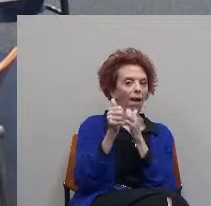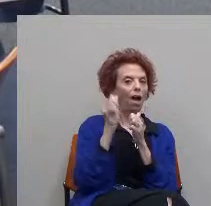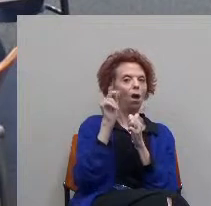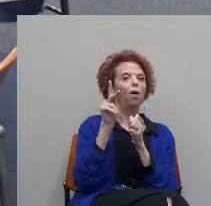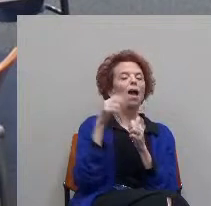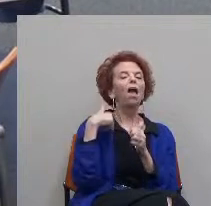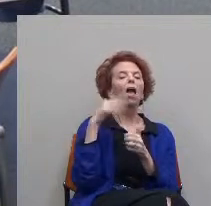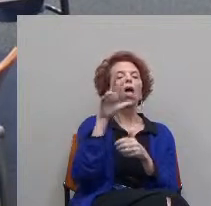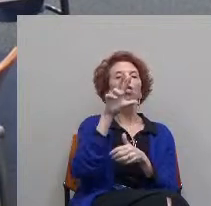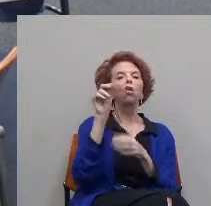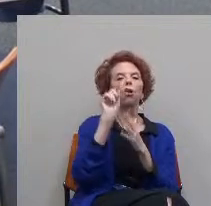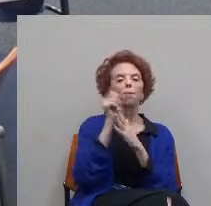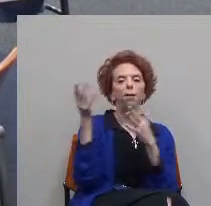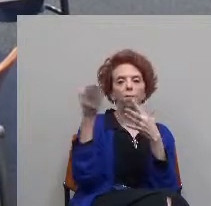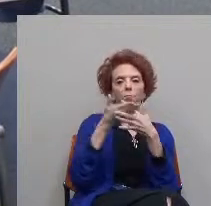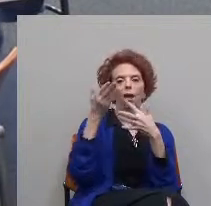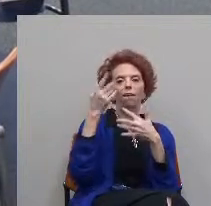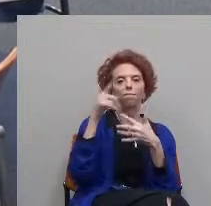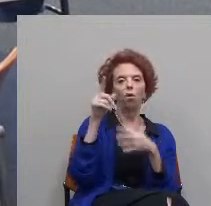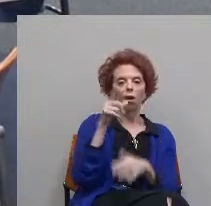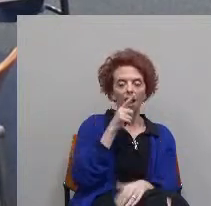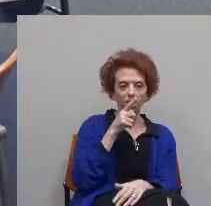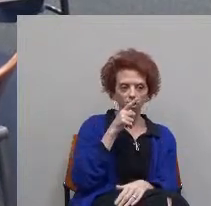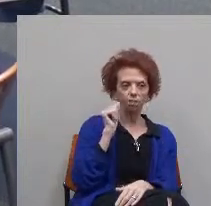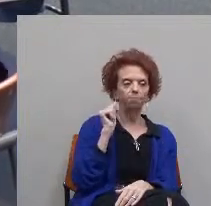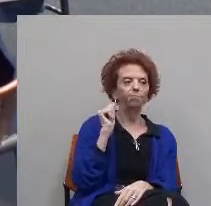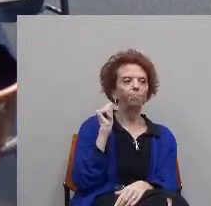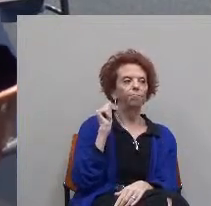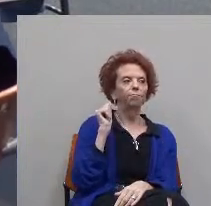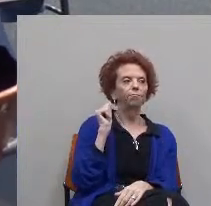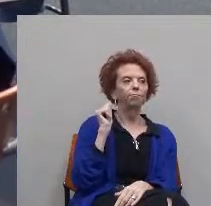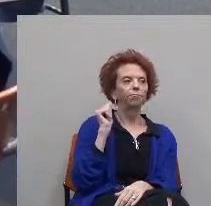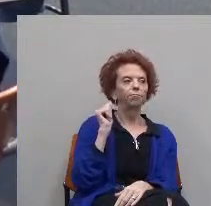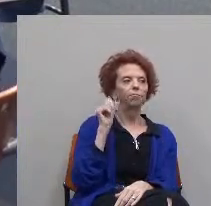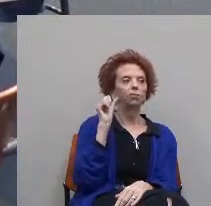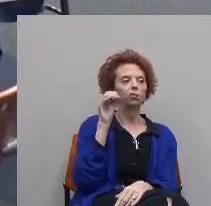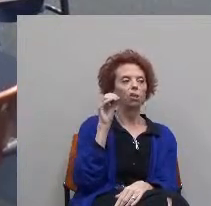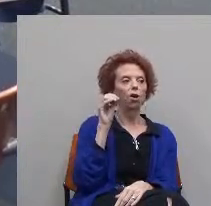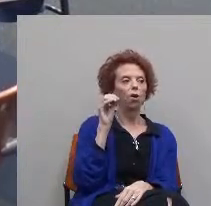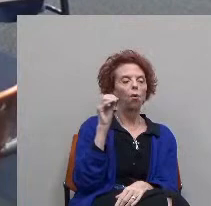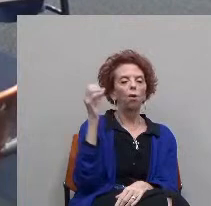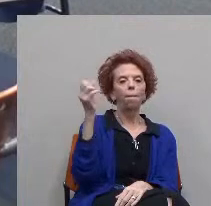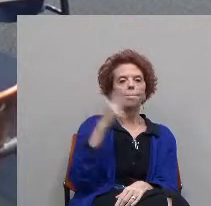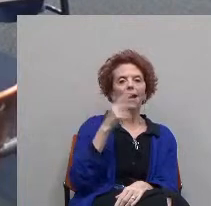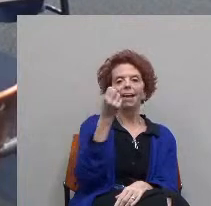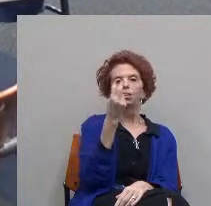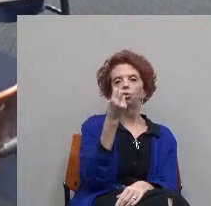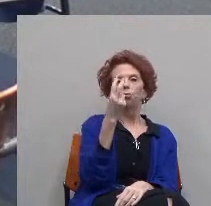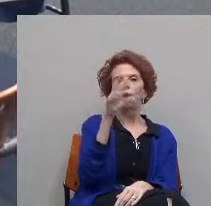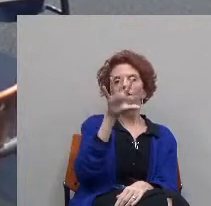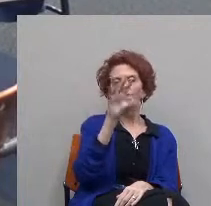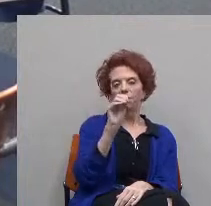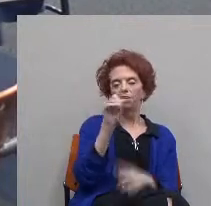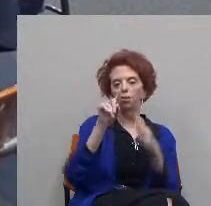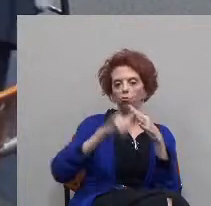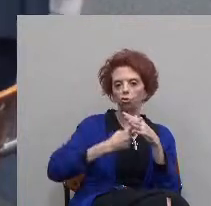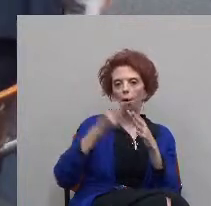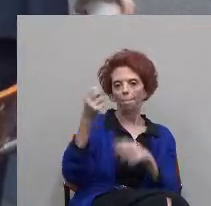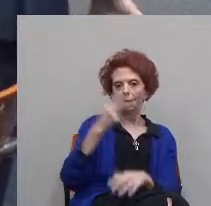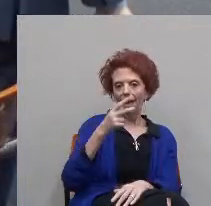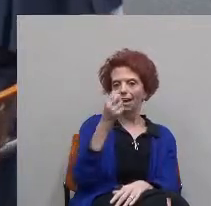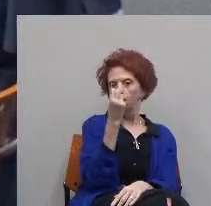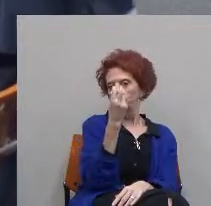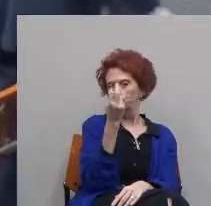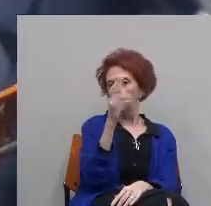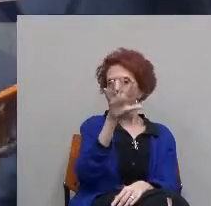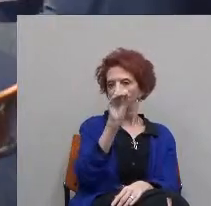we'll take a 30-minute break for lunch. So why don't we just say 12:15? So we'll start